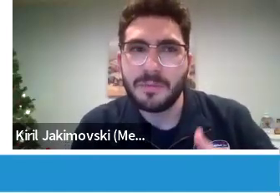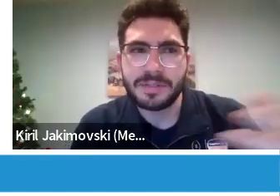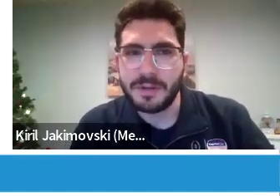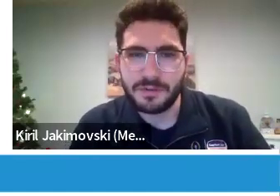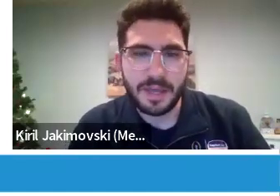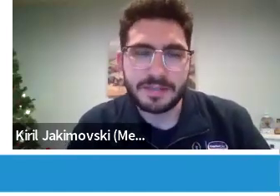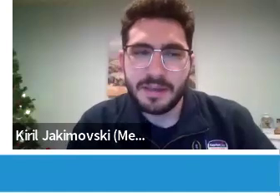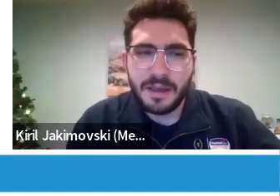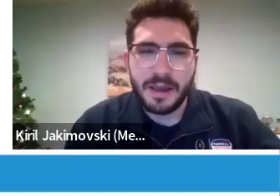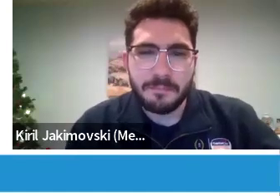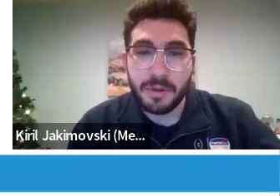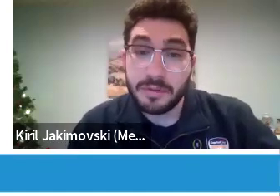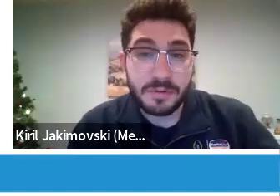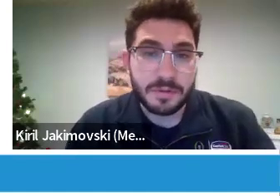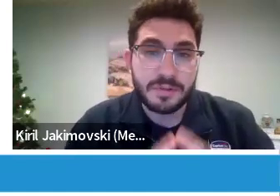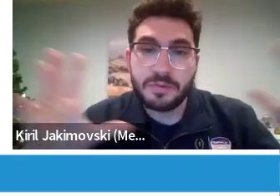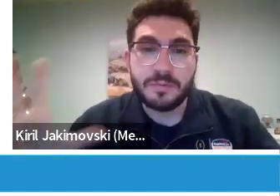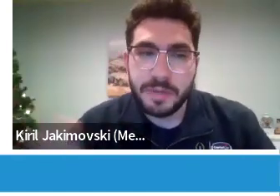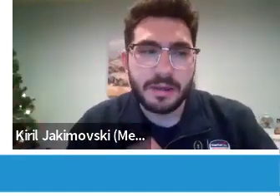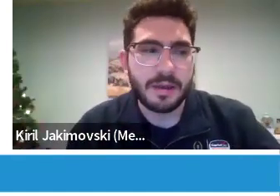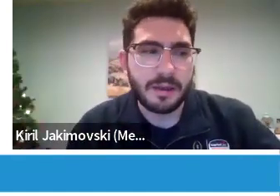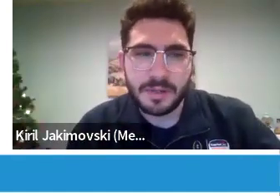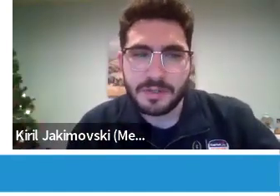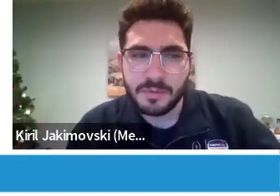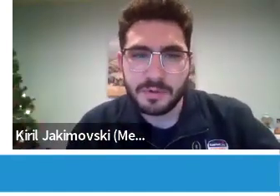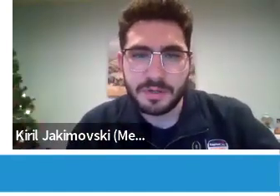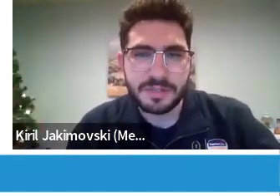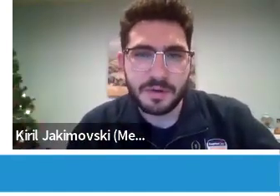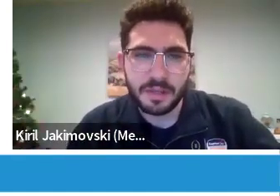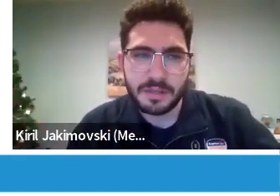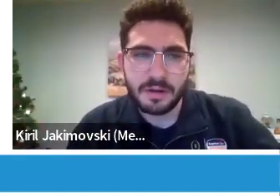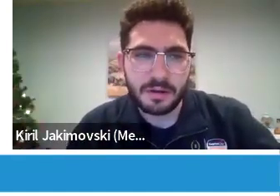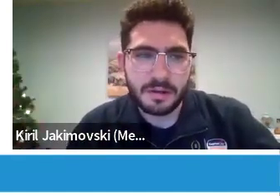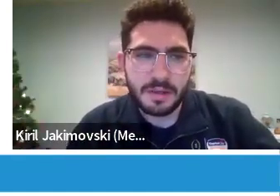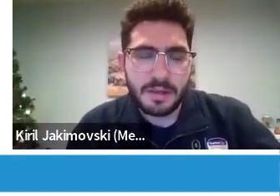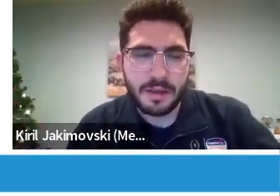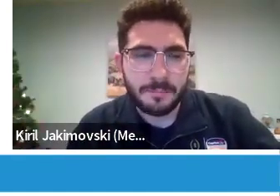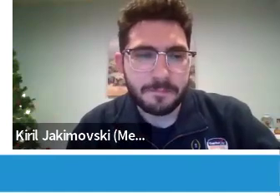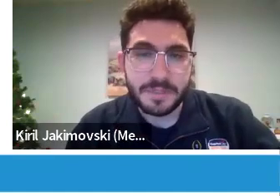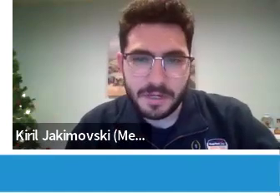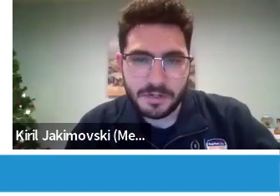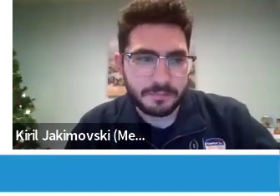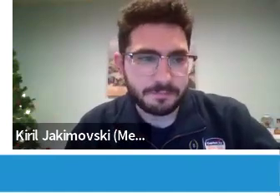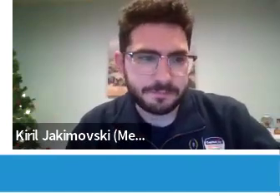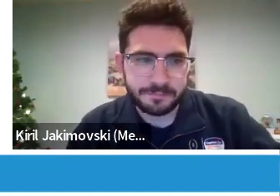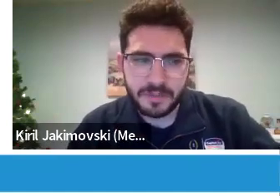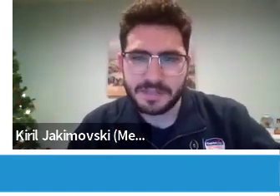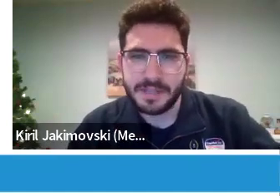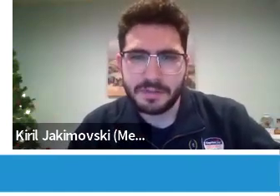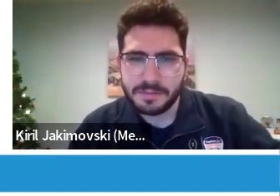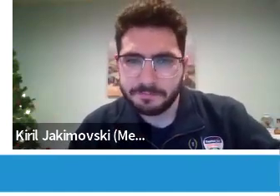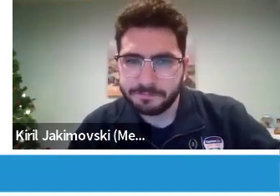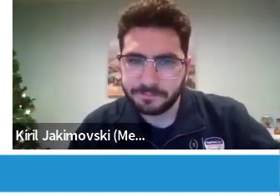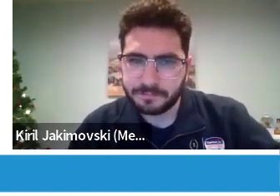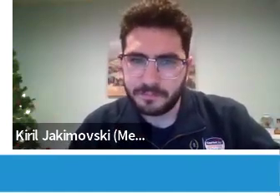however you'd want to measure that. But those were the 2 big questions we were considering in our discussion. Next